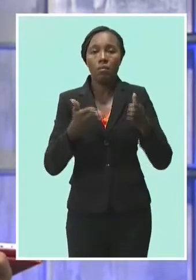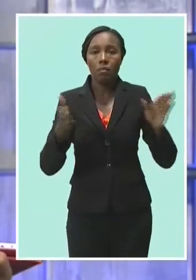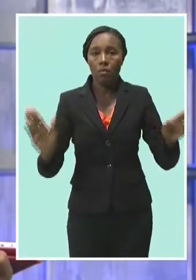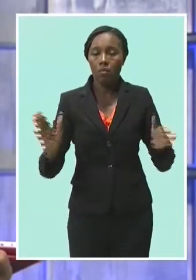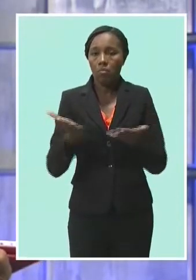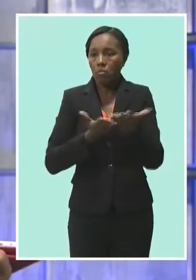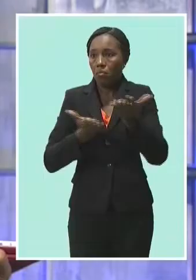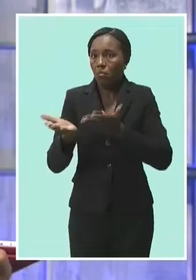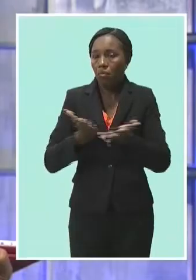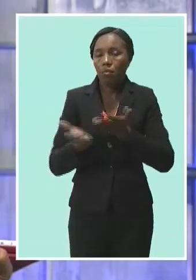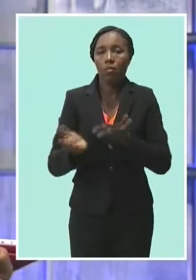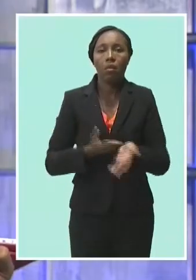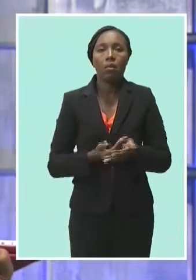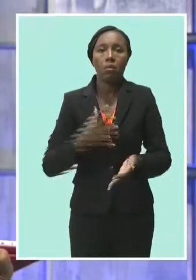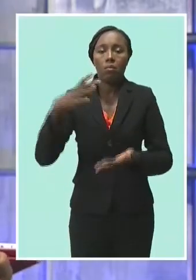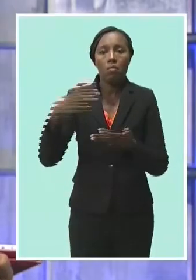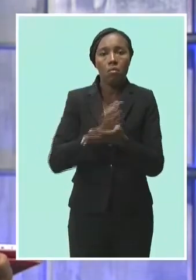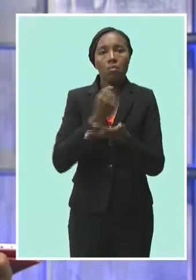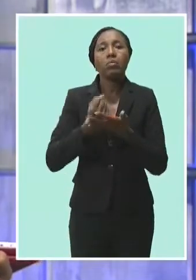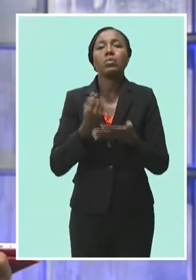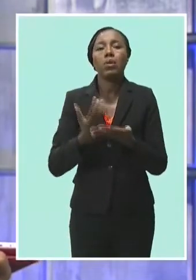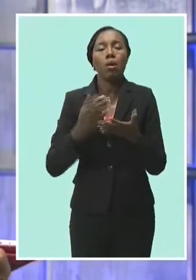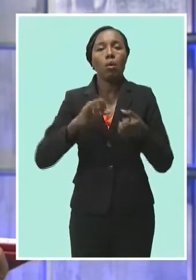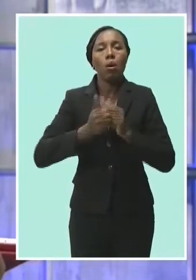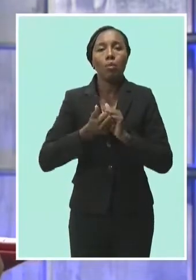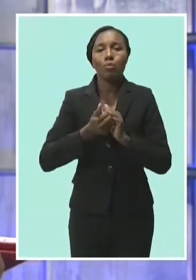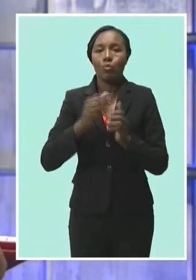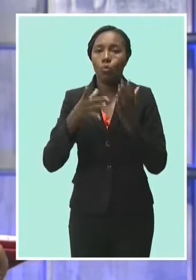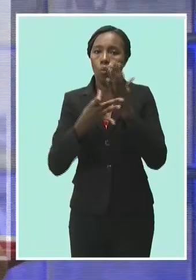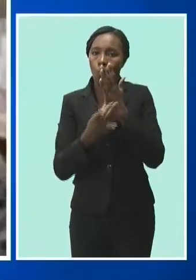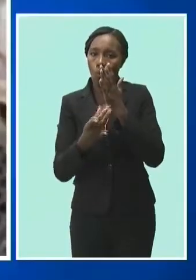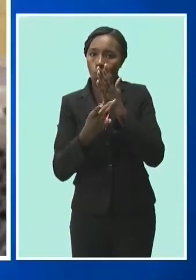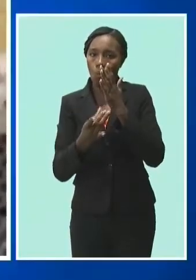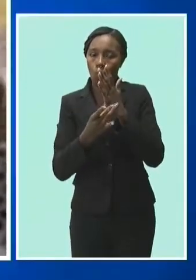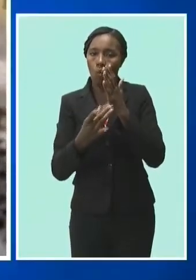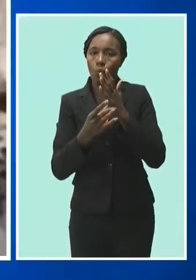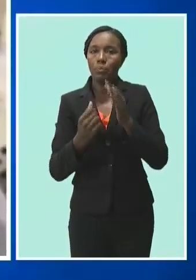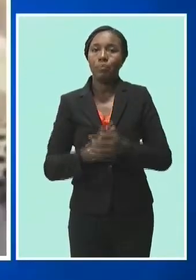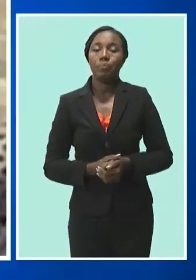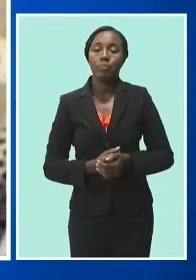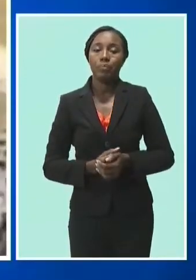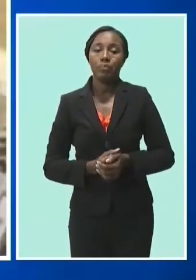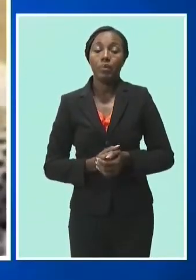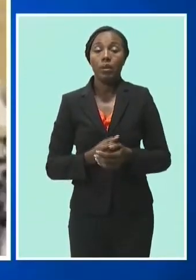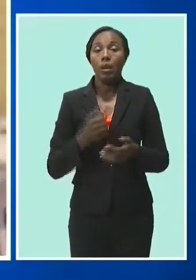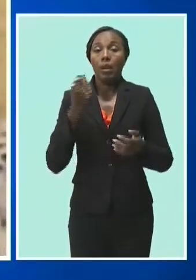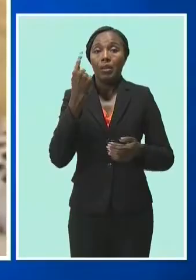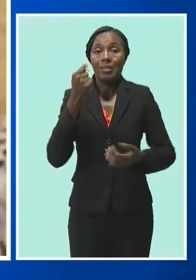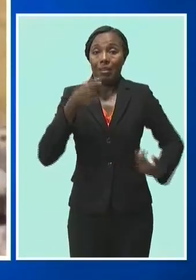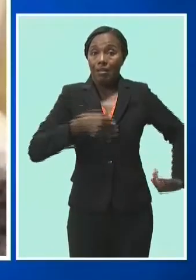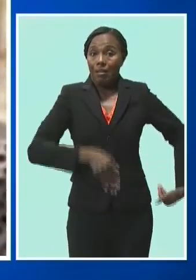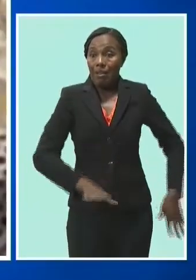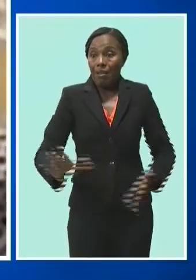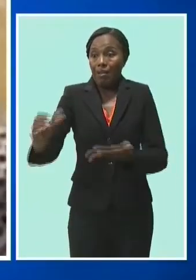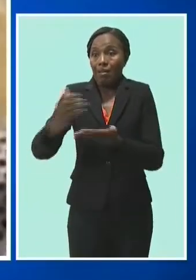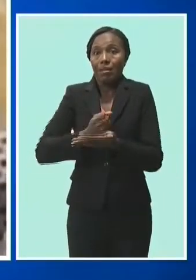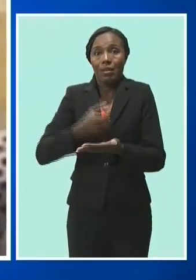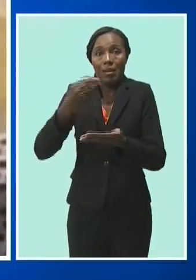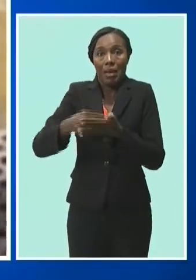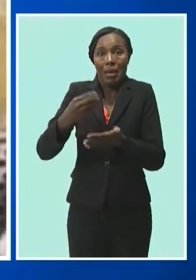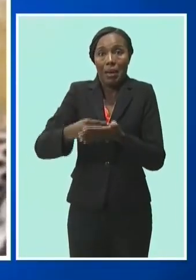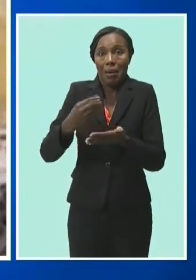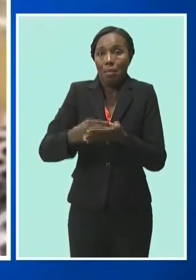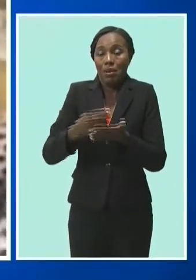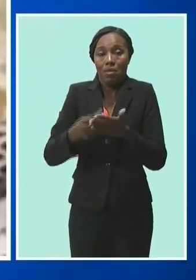from revenues generated from the production of oil. Every penny that Guyana gets from the oil and gas sector will be used in